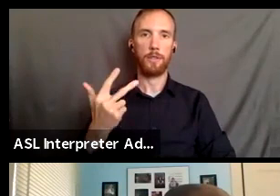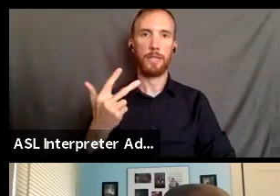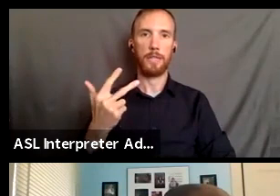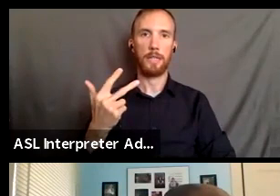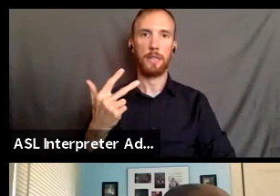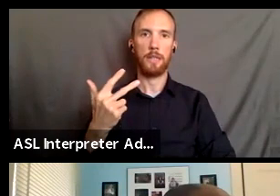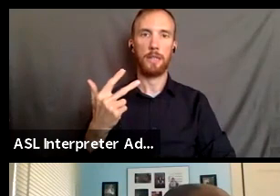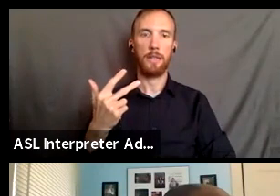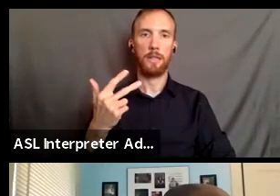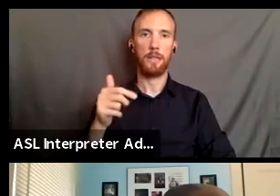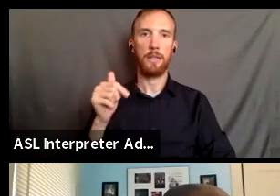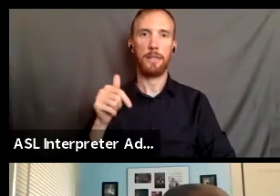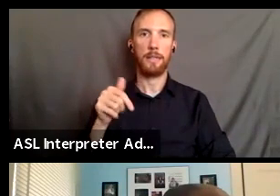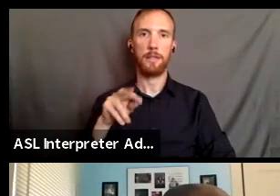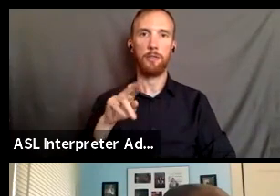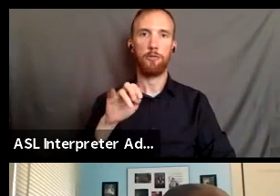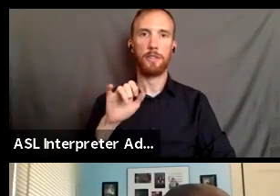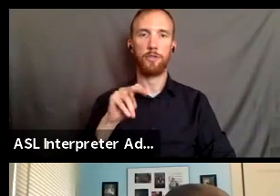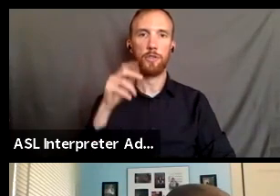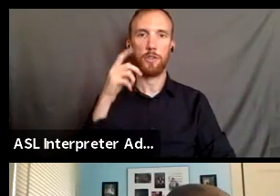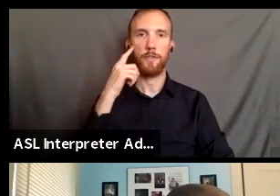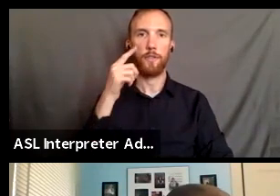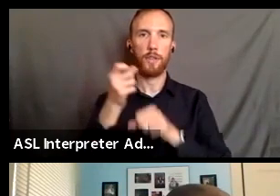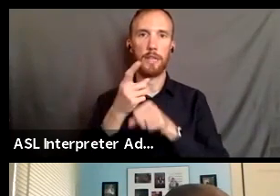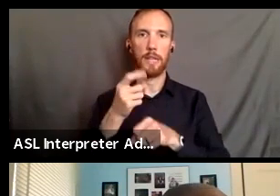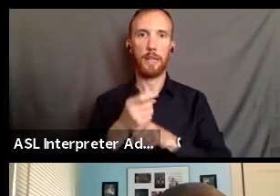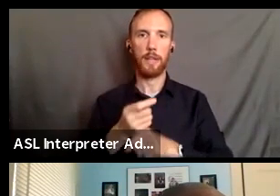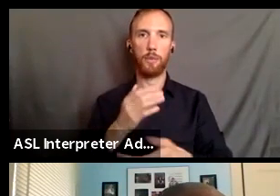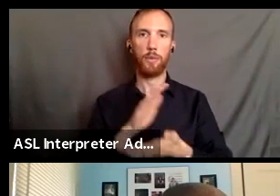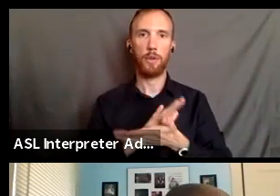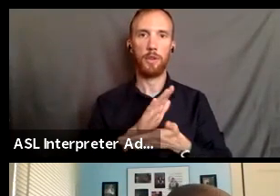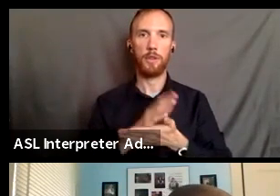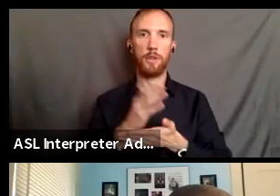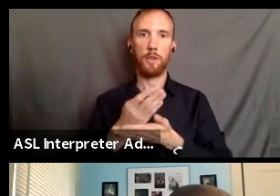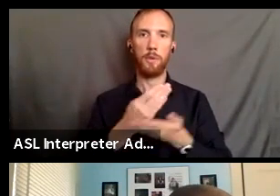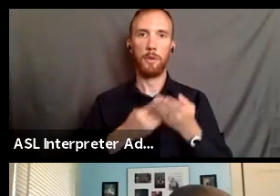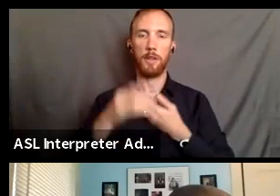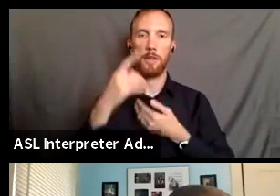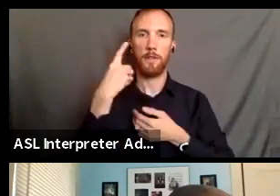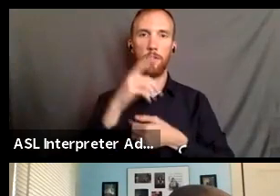resolution adapting the annual school budget for fiscal year